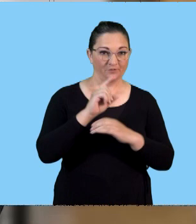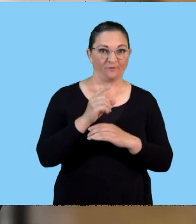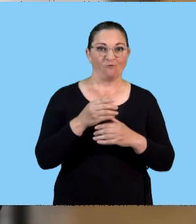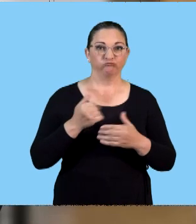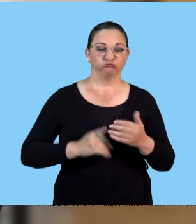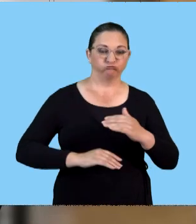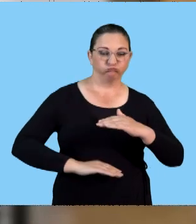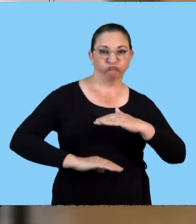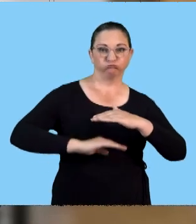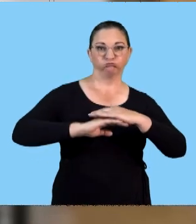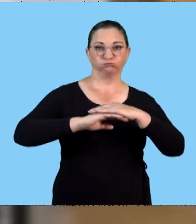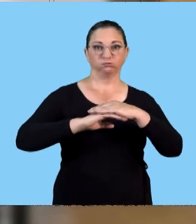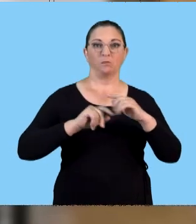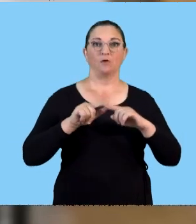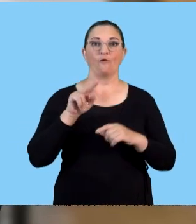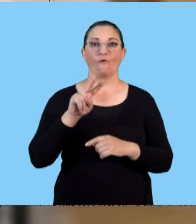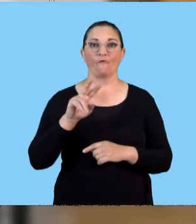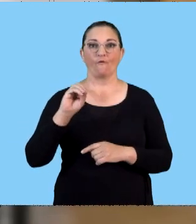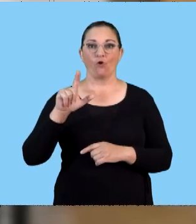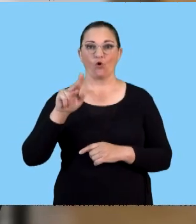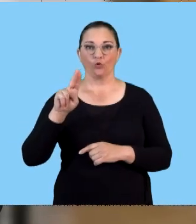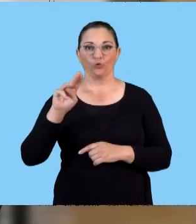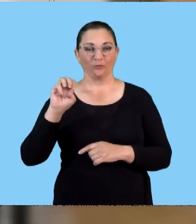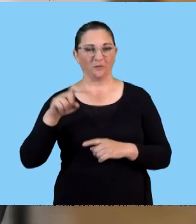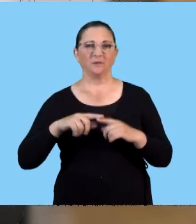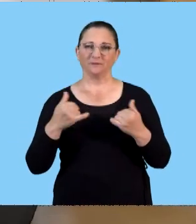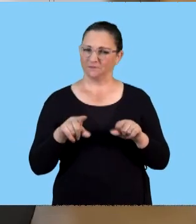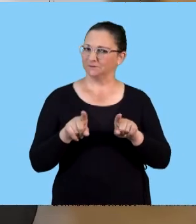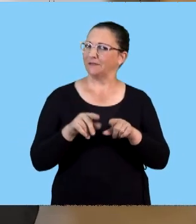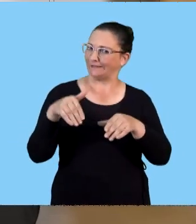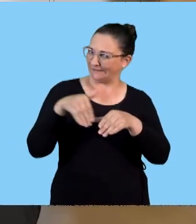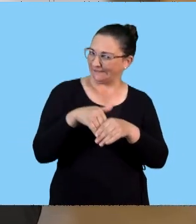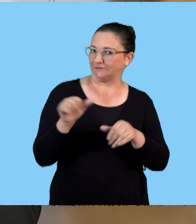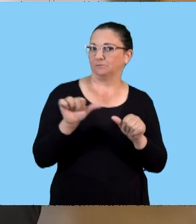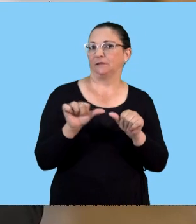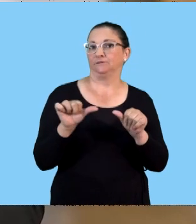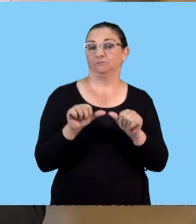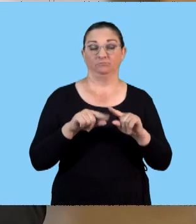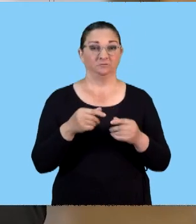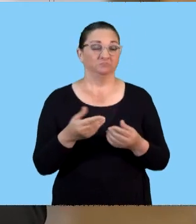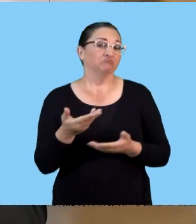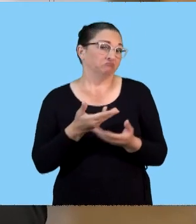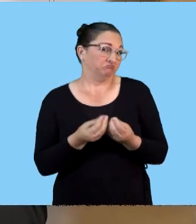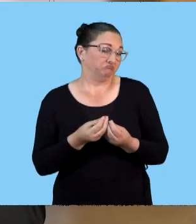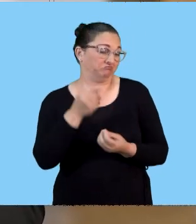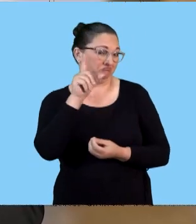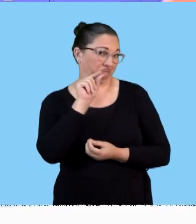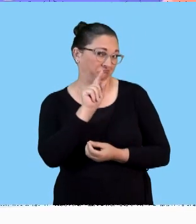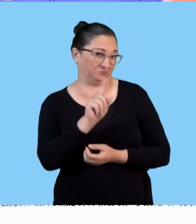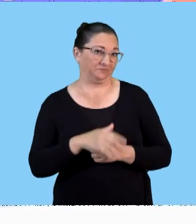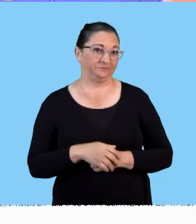of volume, okay, and that forms part of measurement. Now let me share something quite interesting with you. Did you know